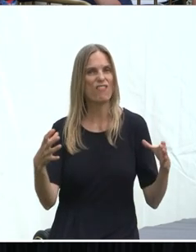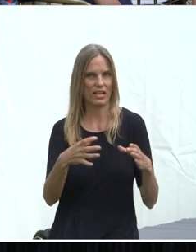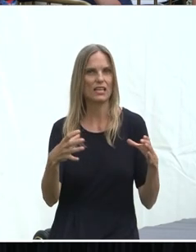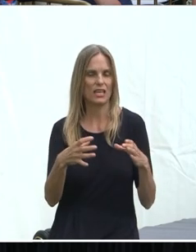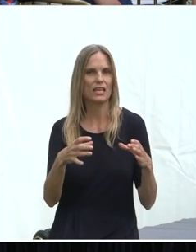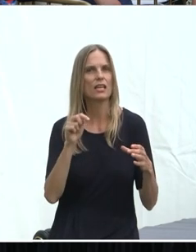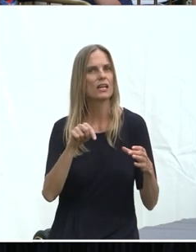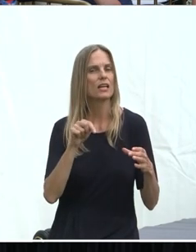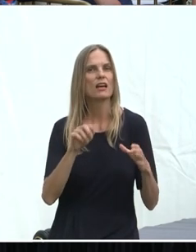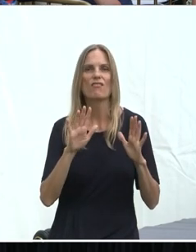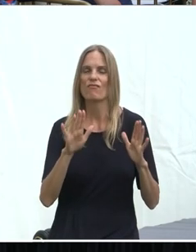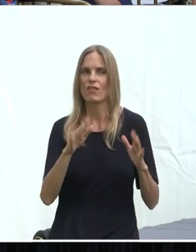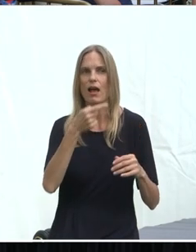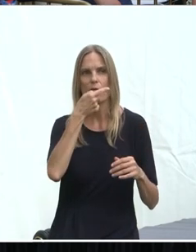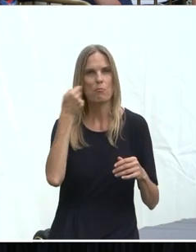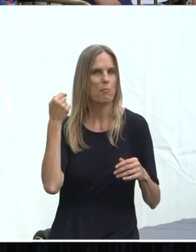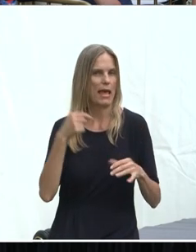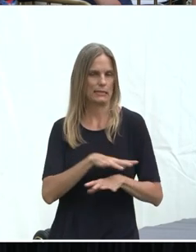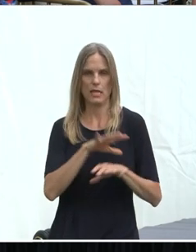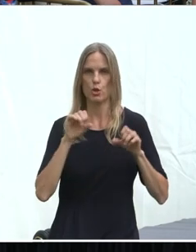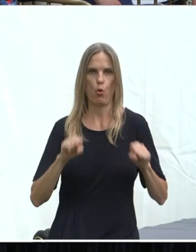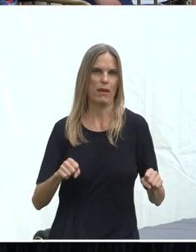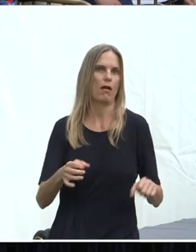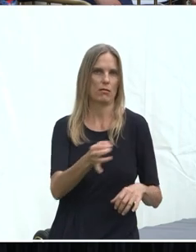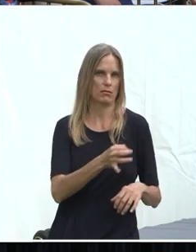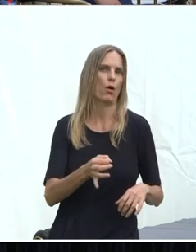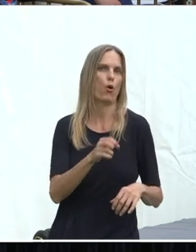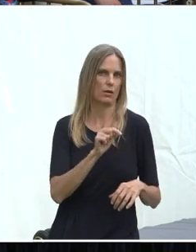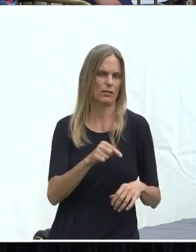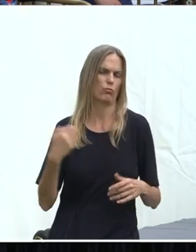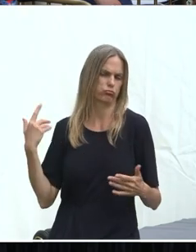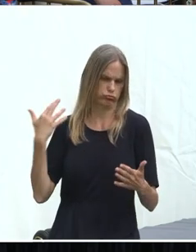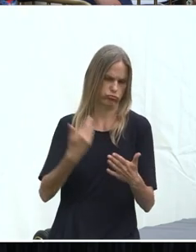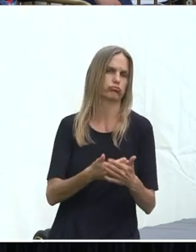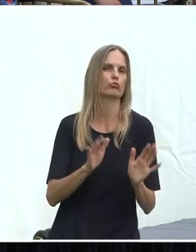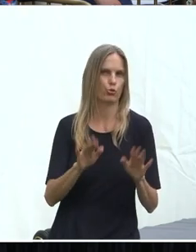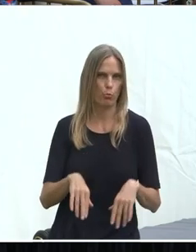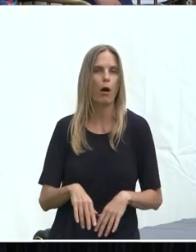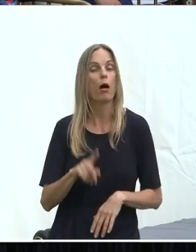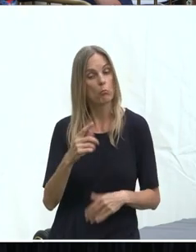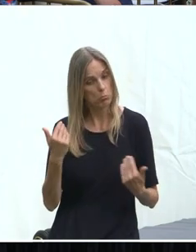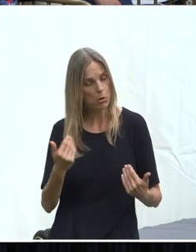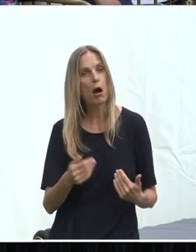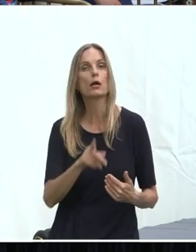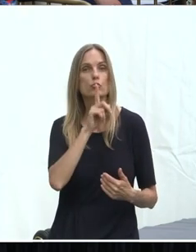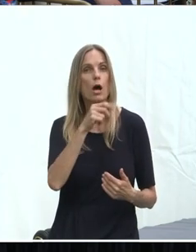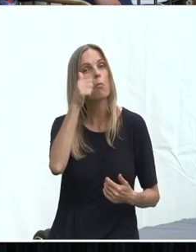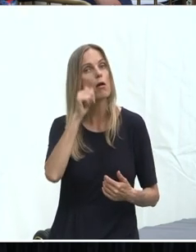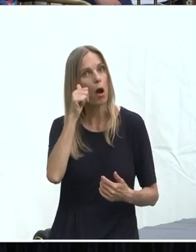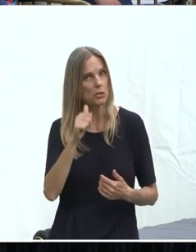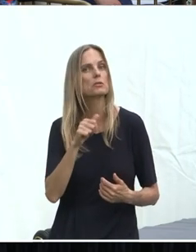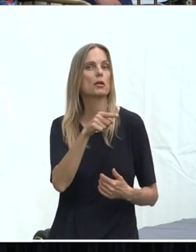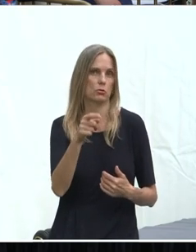extremely male-dominated organization historically, but I guess you have also female